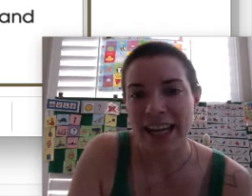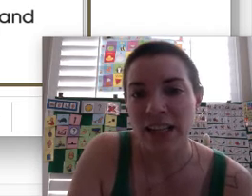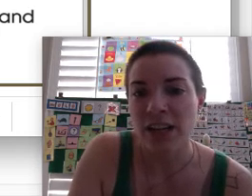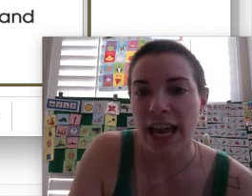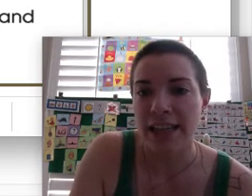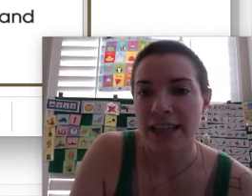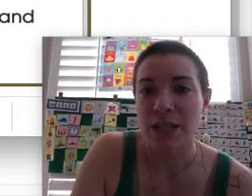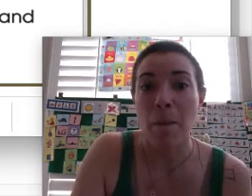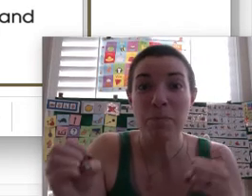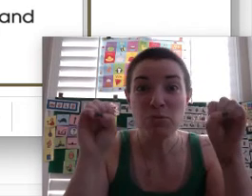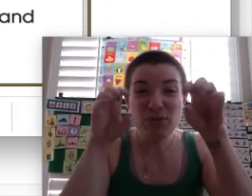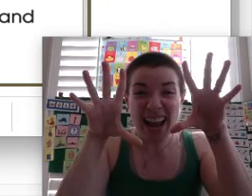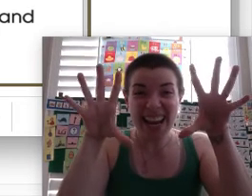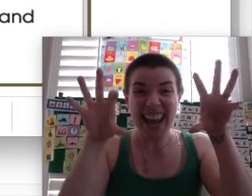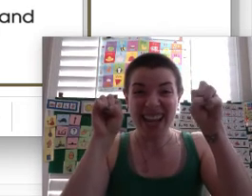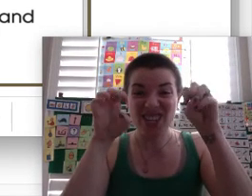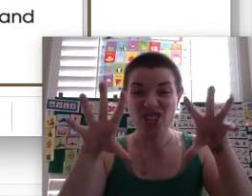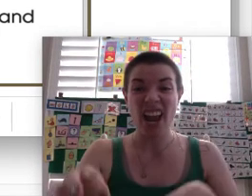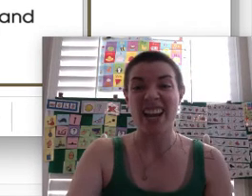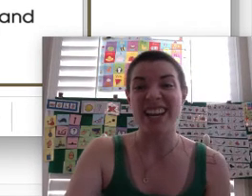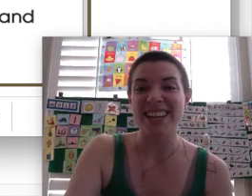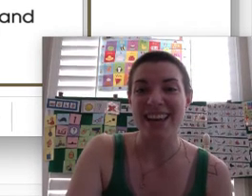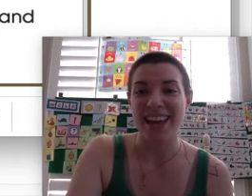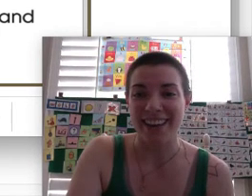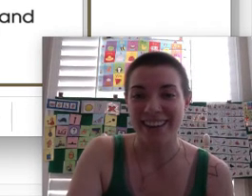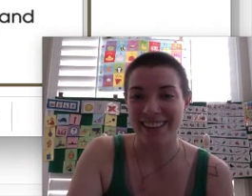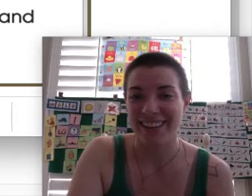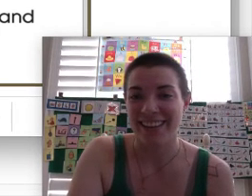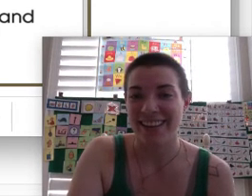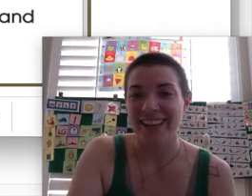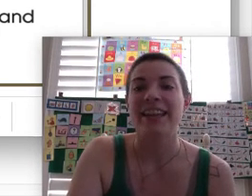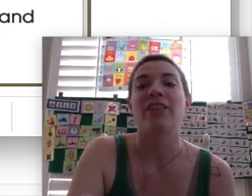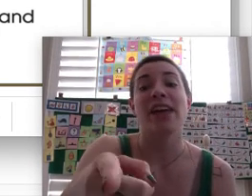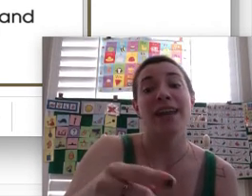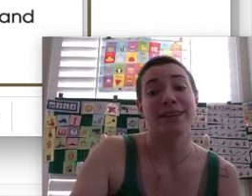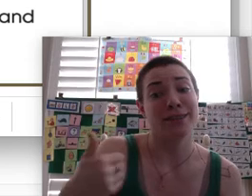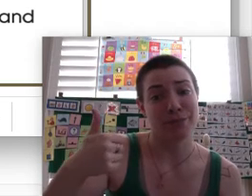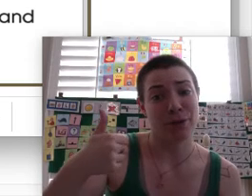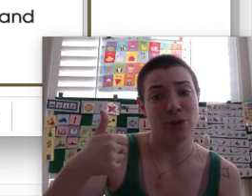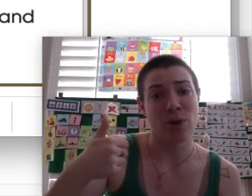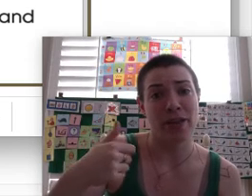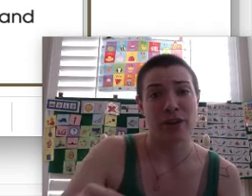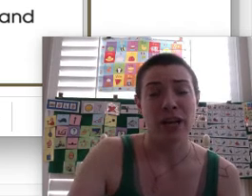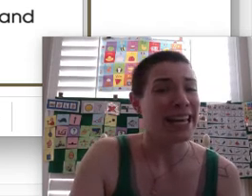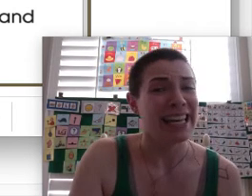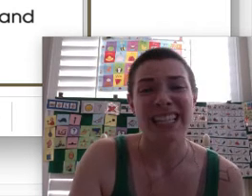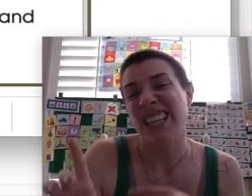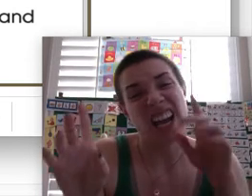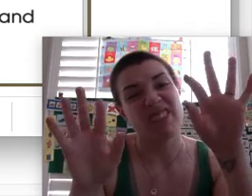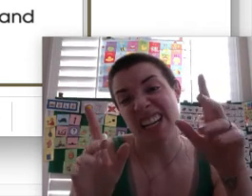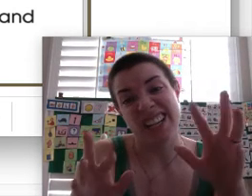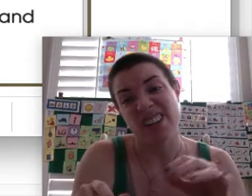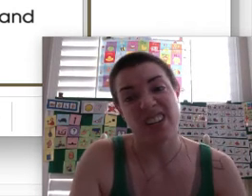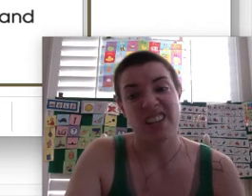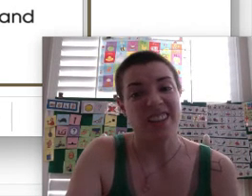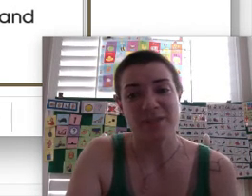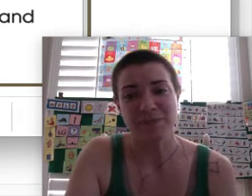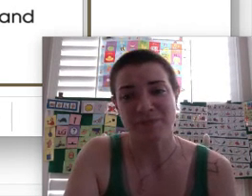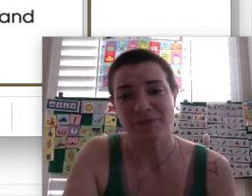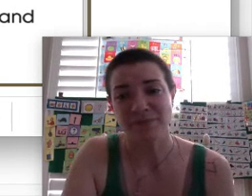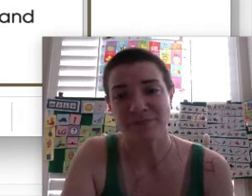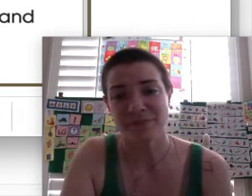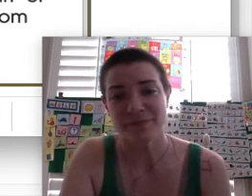sky. Look at this bright and shiny day. Now that is some good weather. It's not rainy or